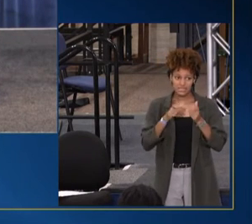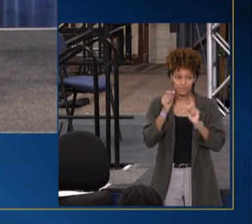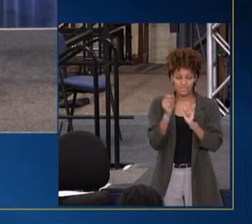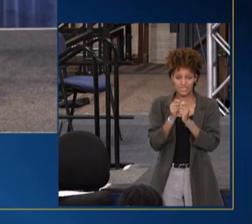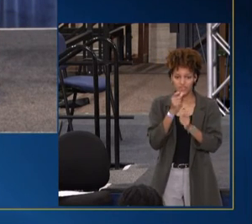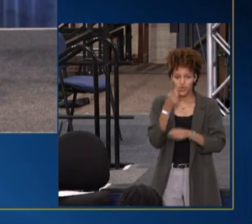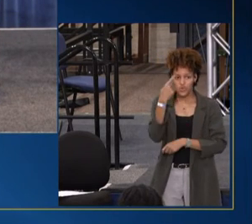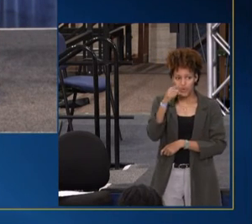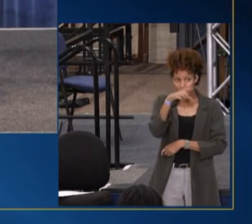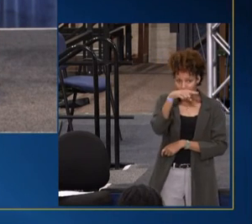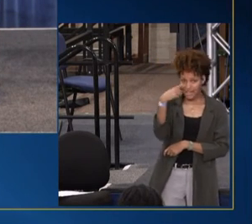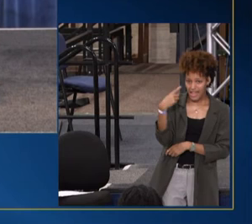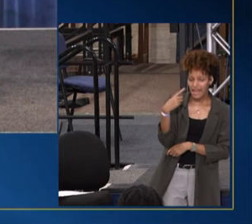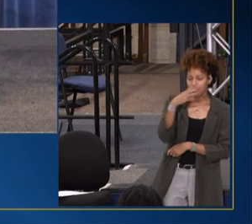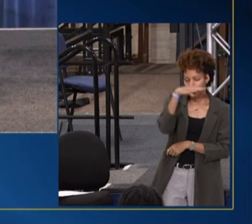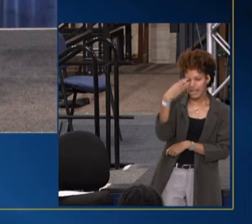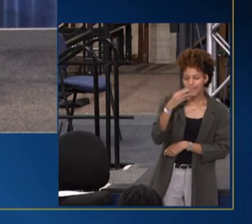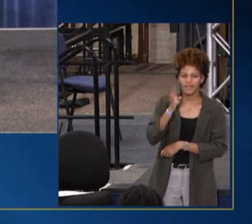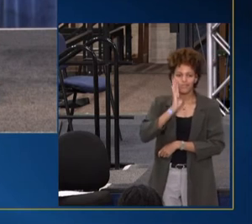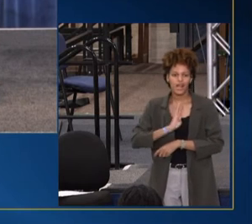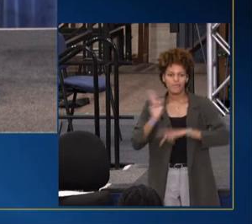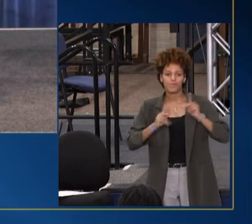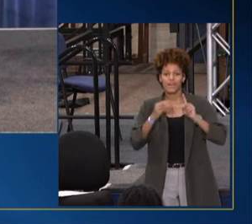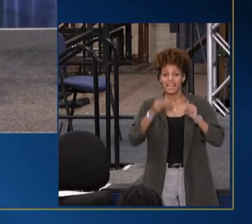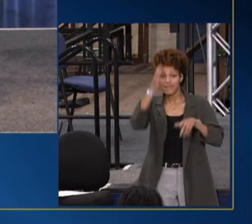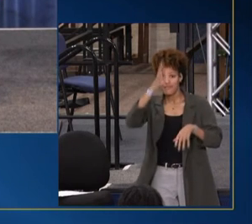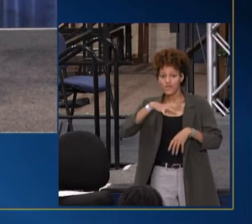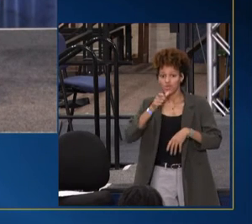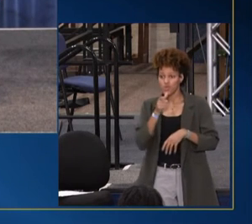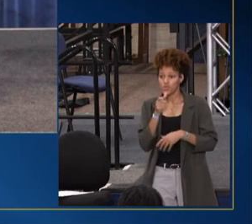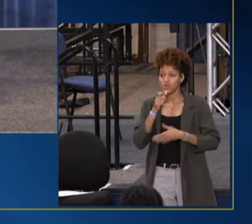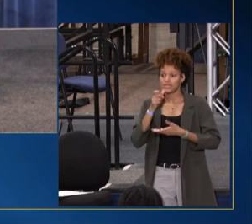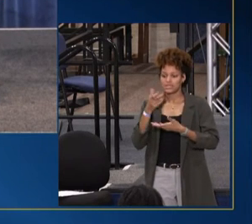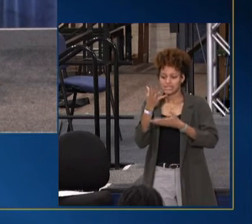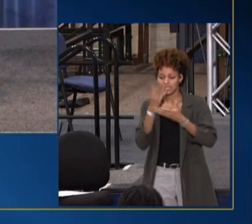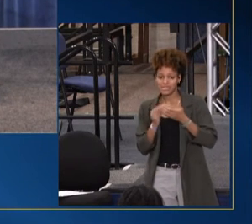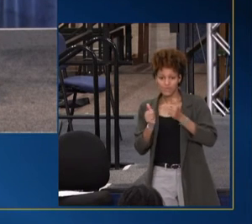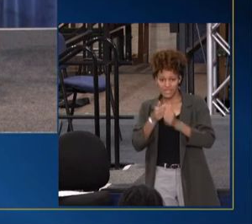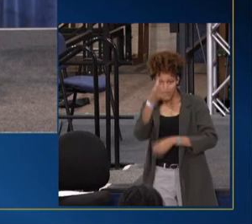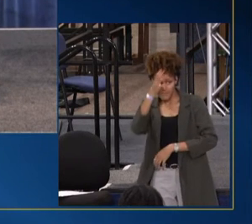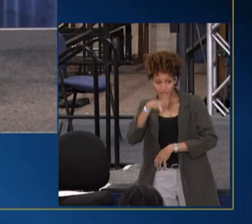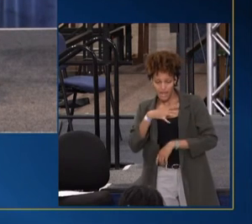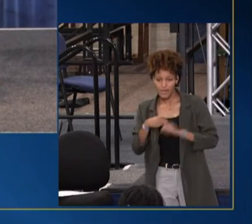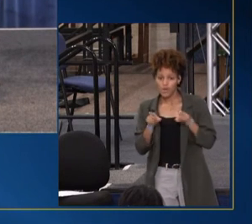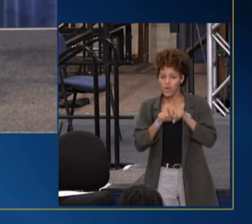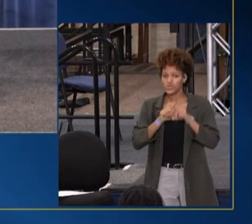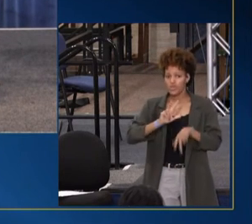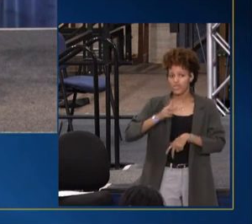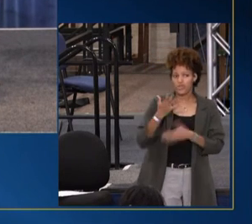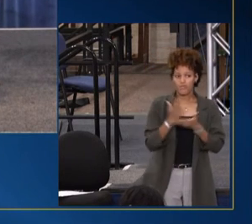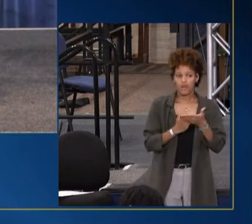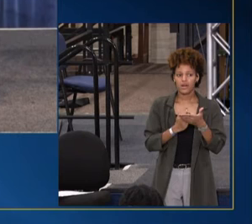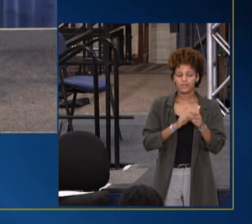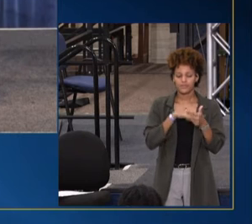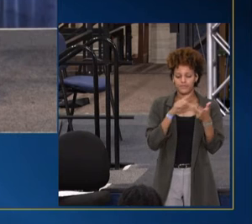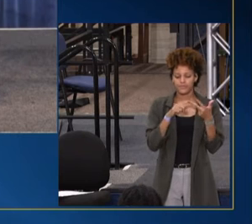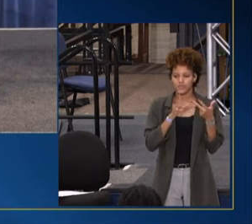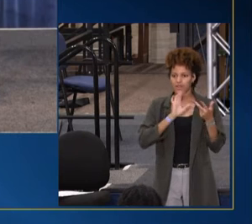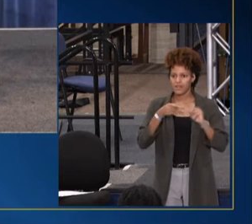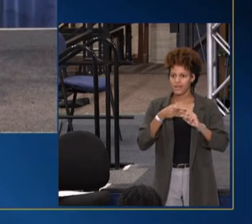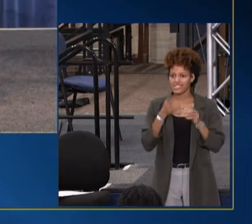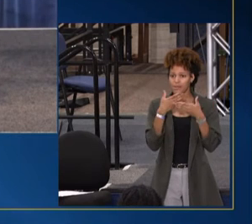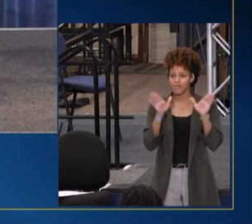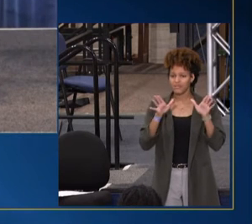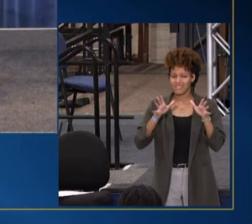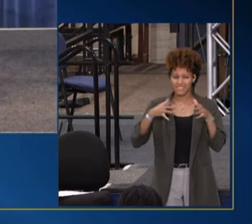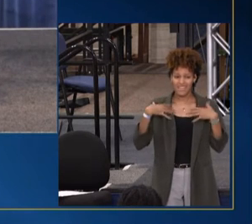especially for men who sleep with men. So a lot of work that's going on there. And then the third piece that I also want to talk about as a public health